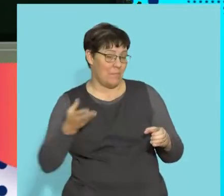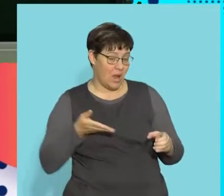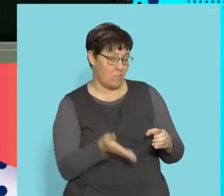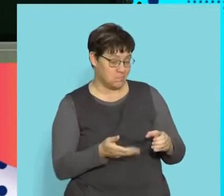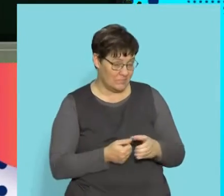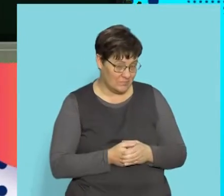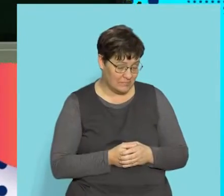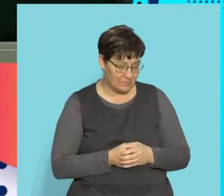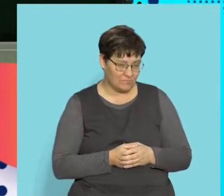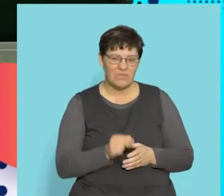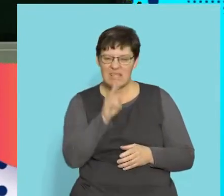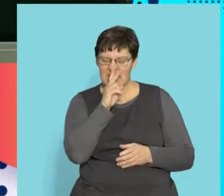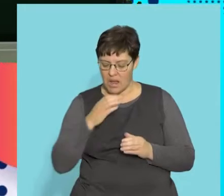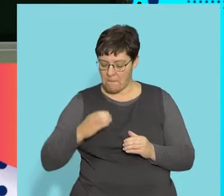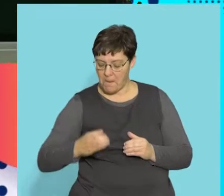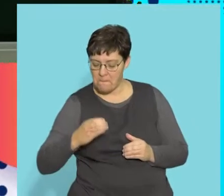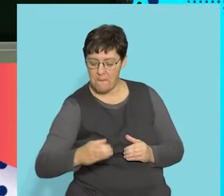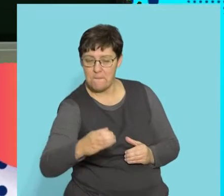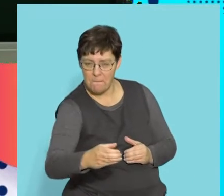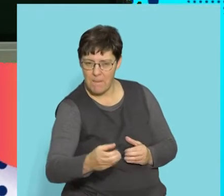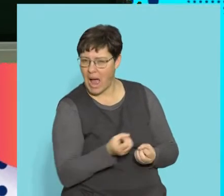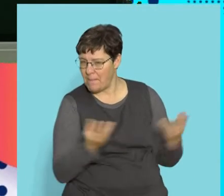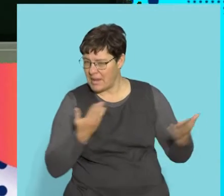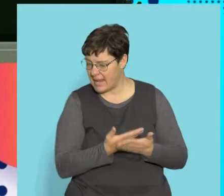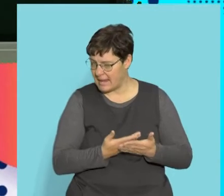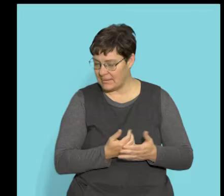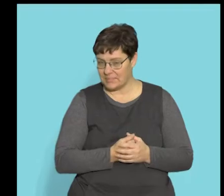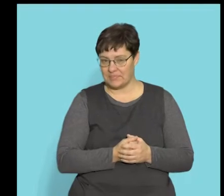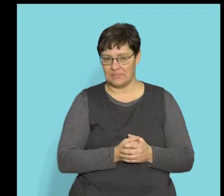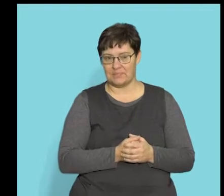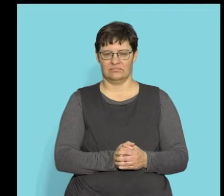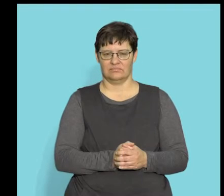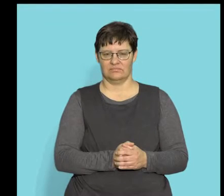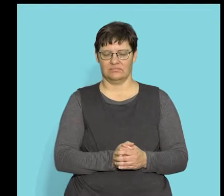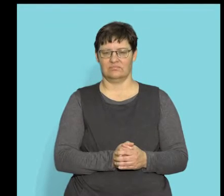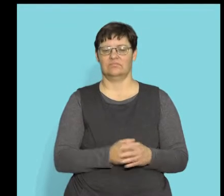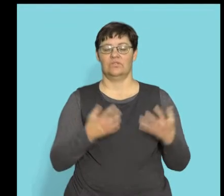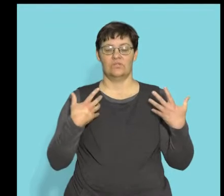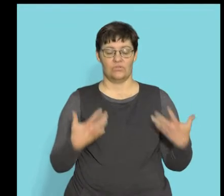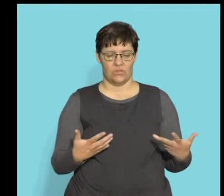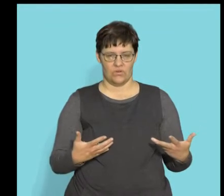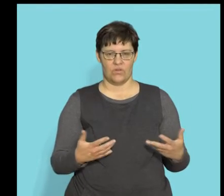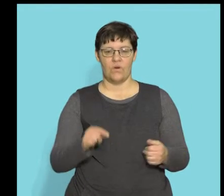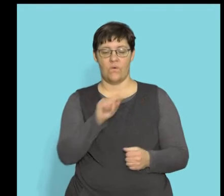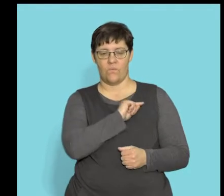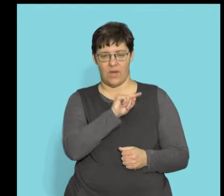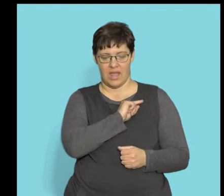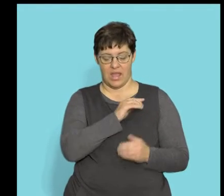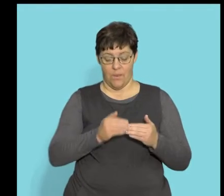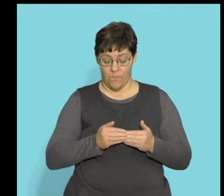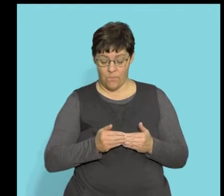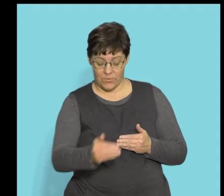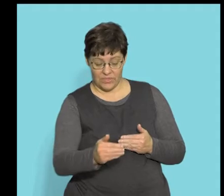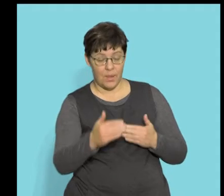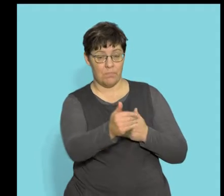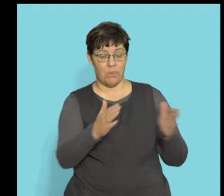box. So let's see how many we're going to be able to fit along the width together. Great, everyone. So because the width